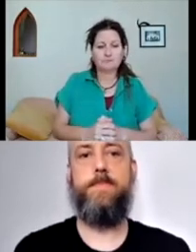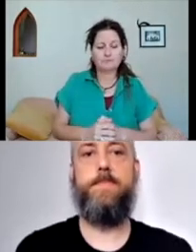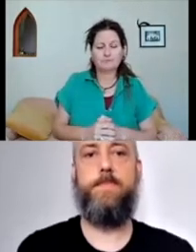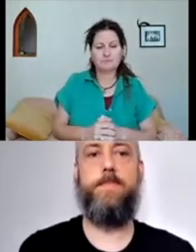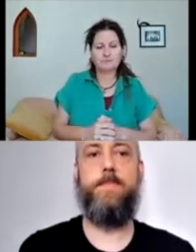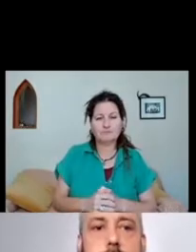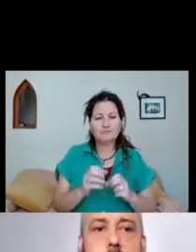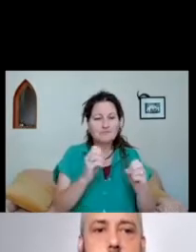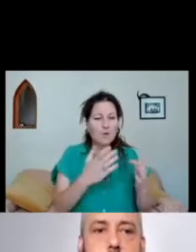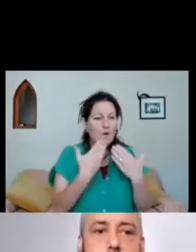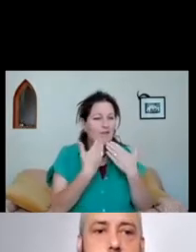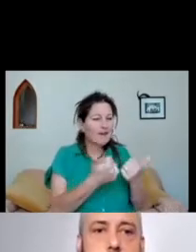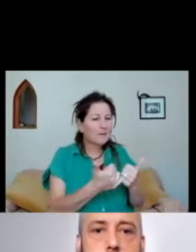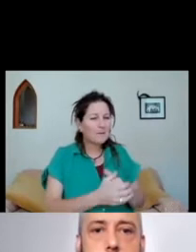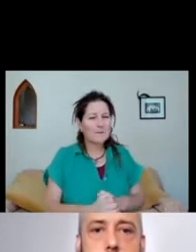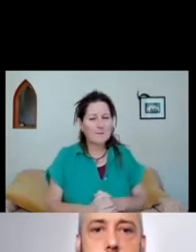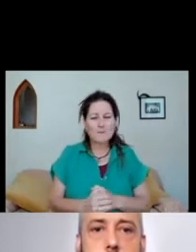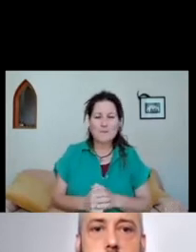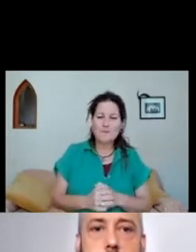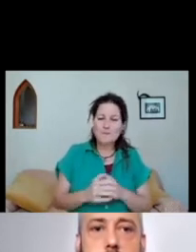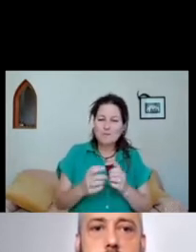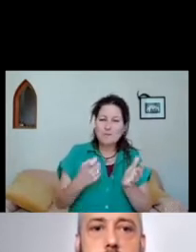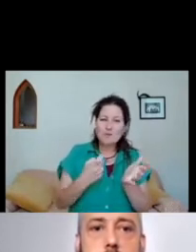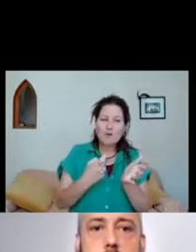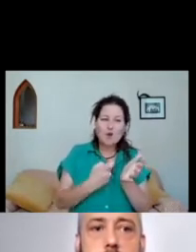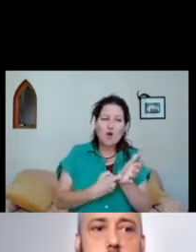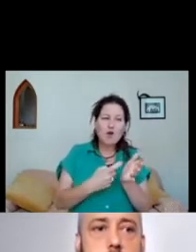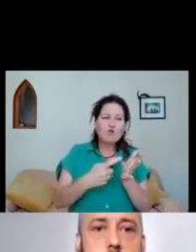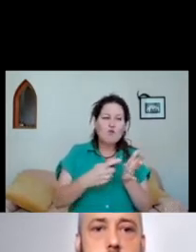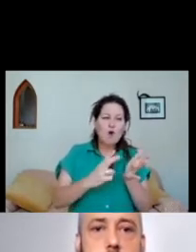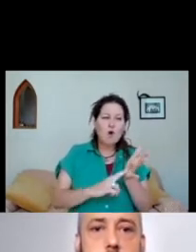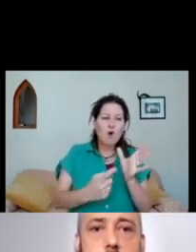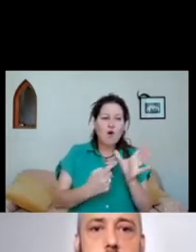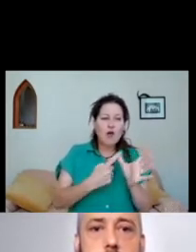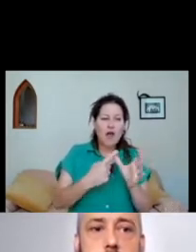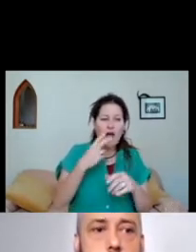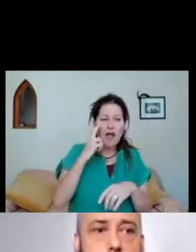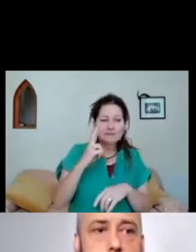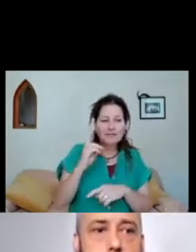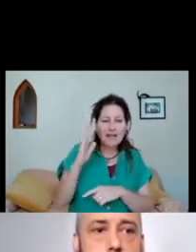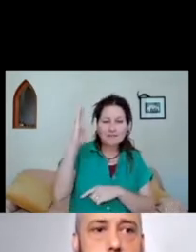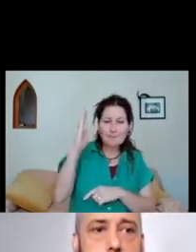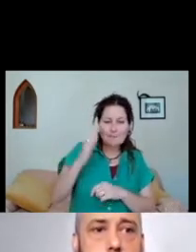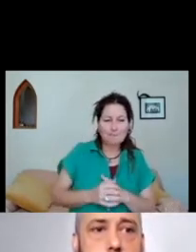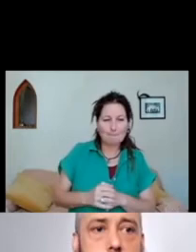Okay, thank you. Rona, I see you have the hands up. Yes,